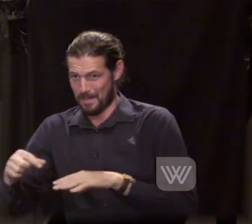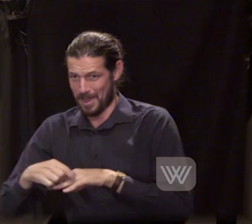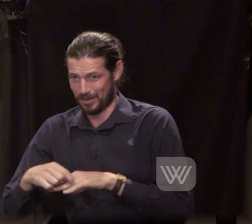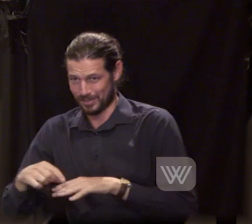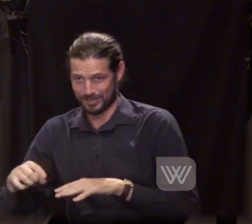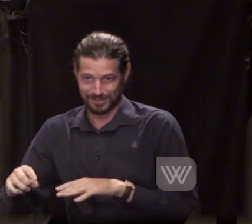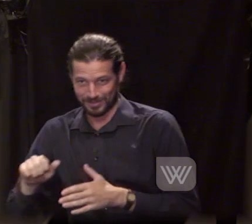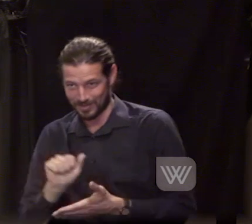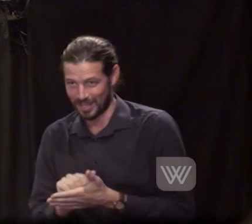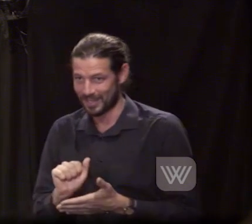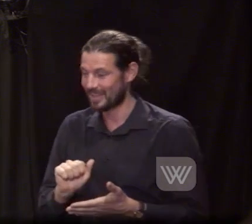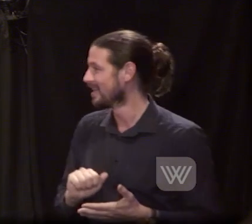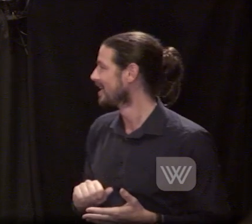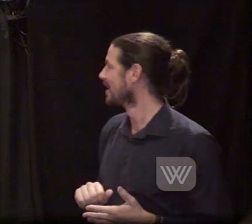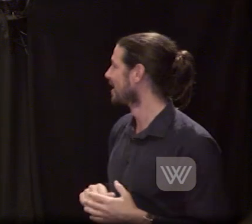change instead of 1.